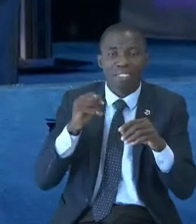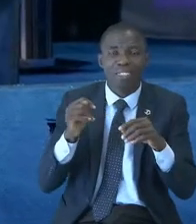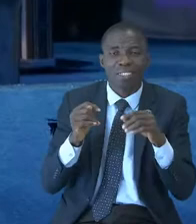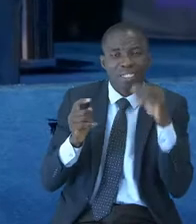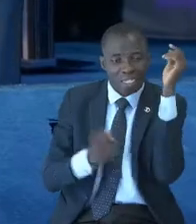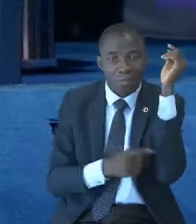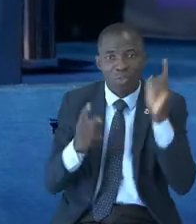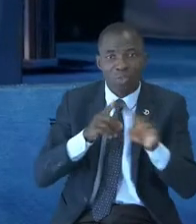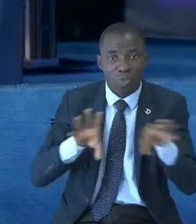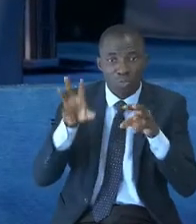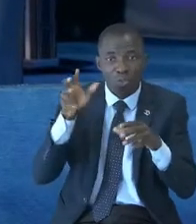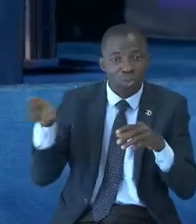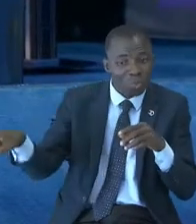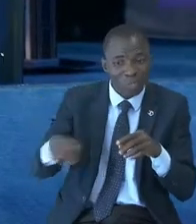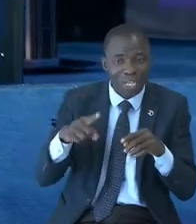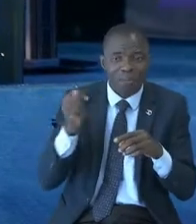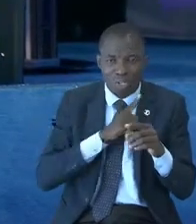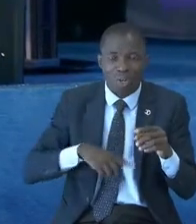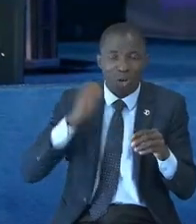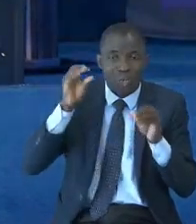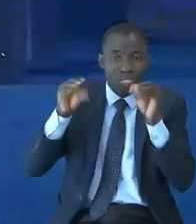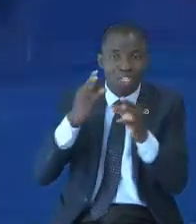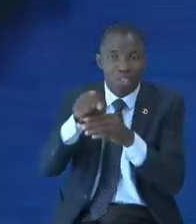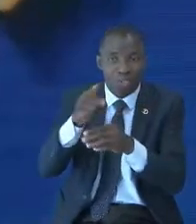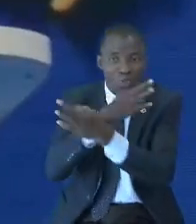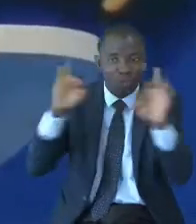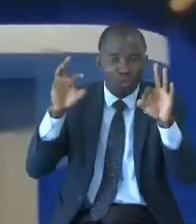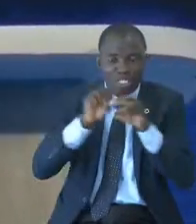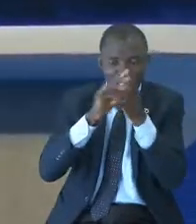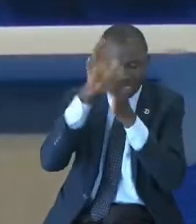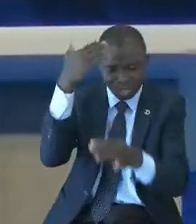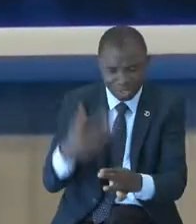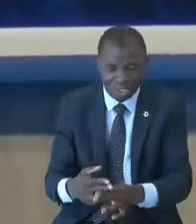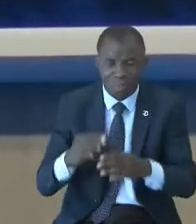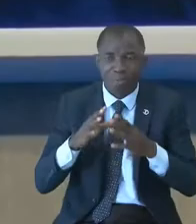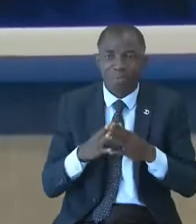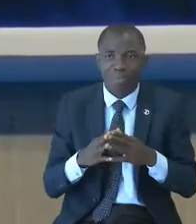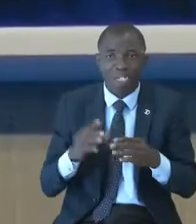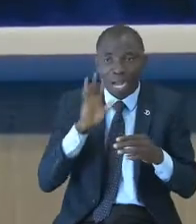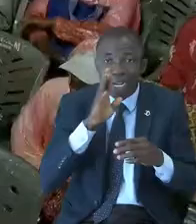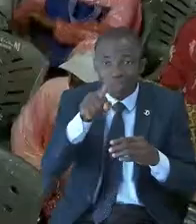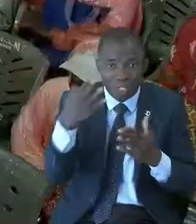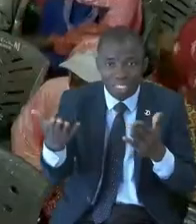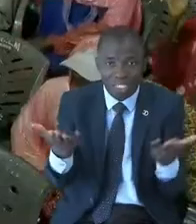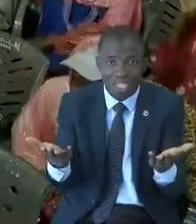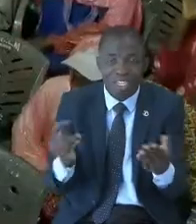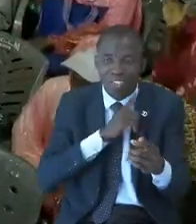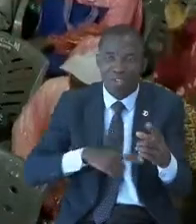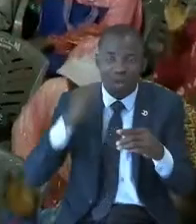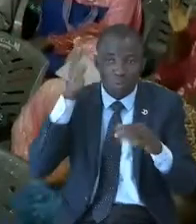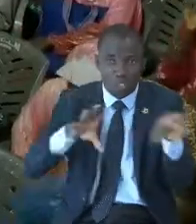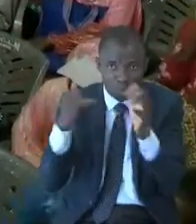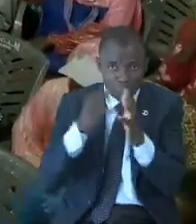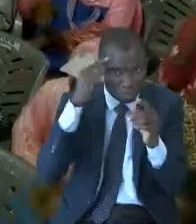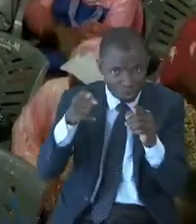Lord will set you totally free. Are you there? The Lord will do it for you.